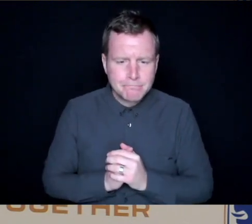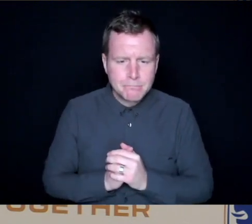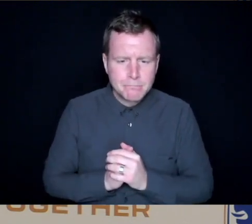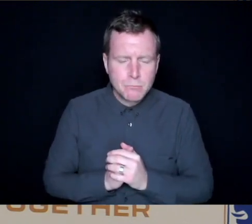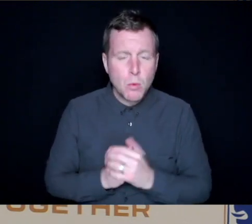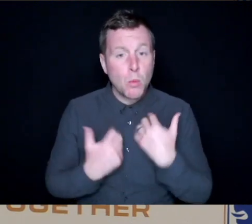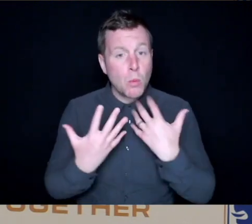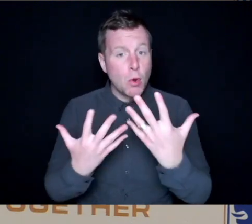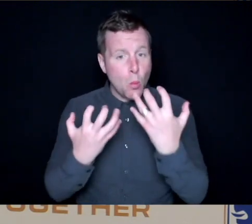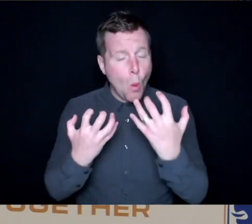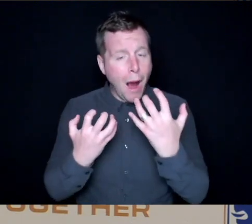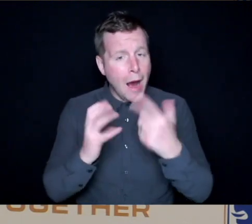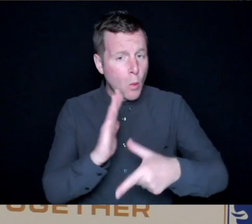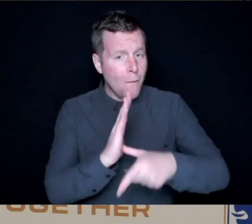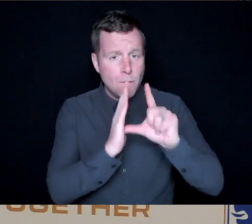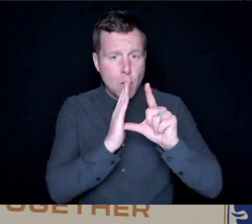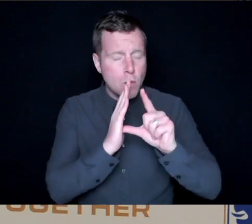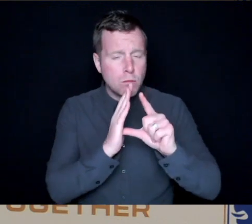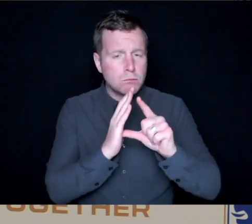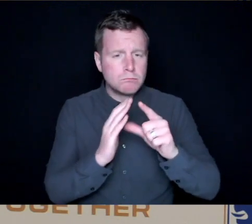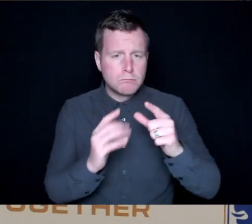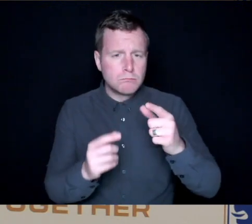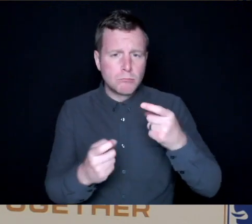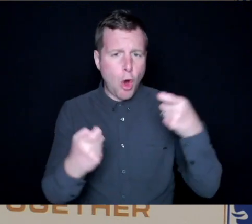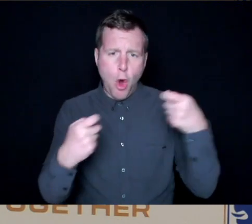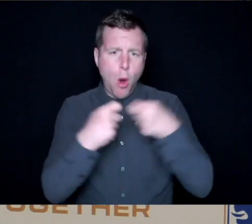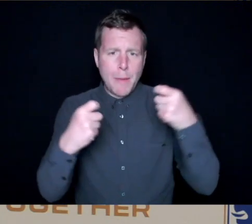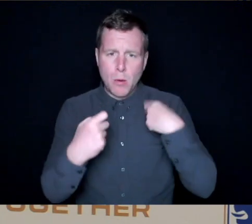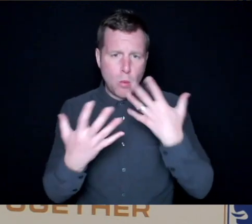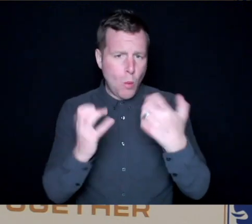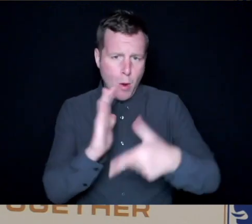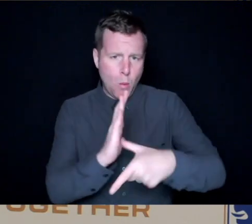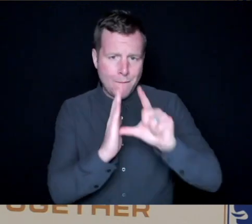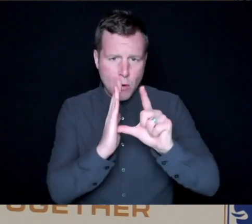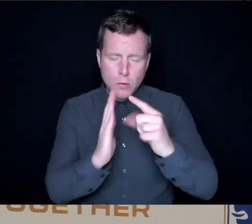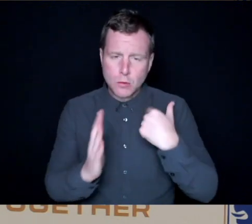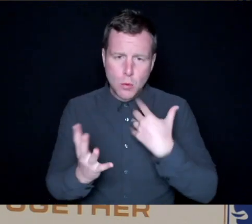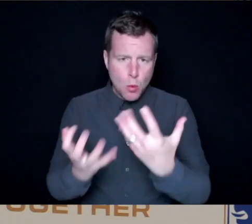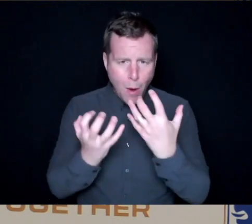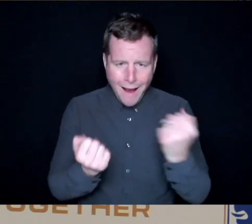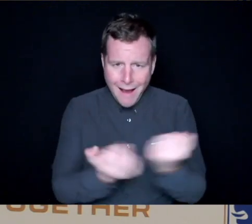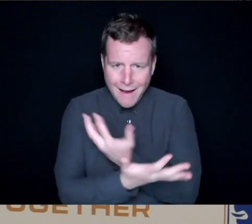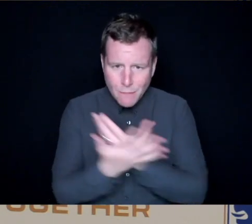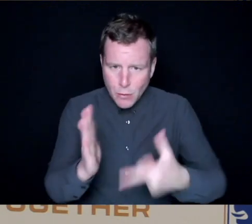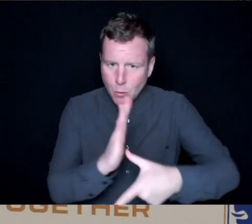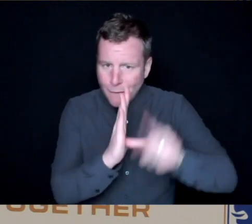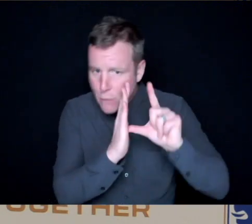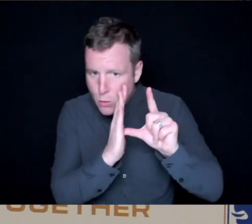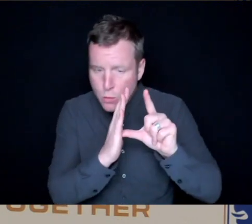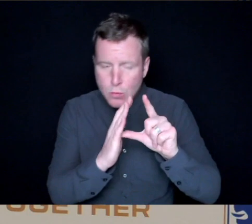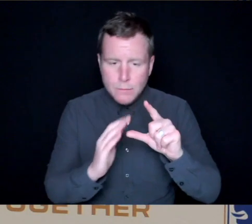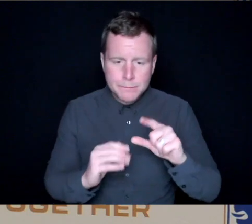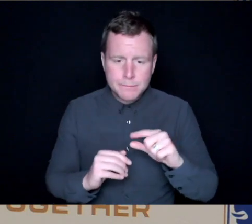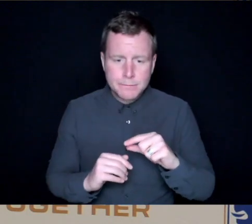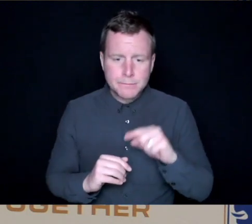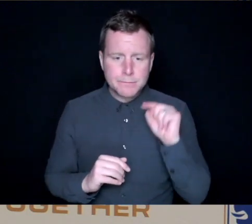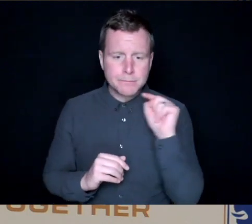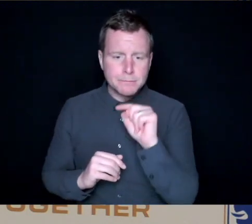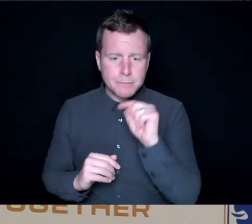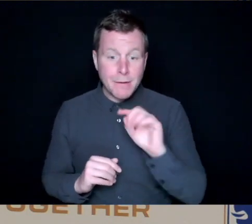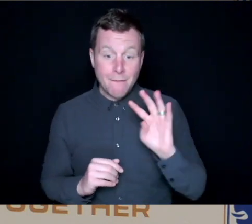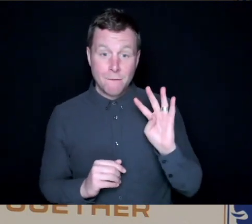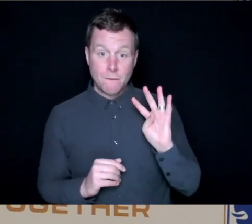we will always want things checked no matter what, I think. So, I think we're going to ask for everything. The fourth did a good